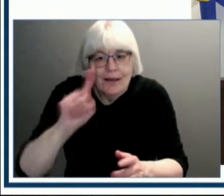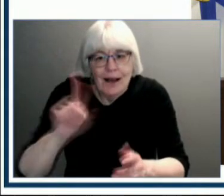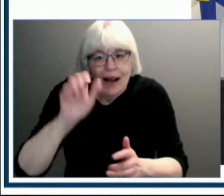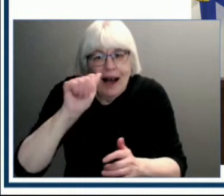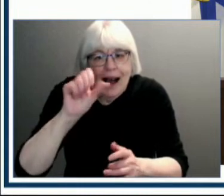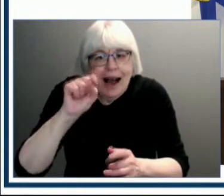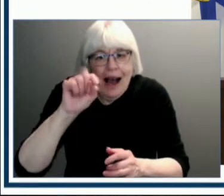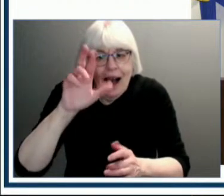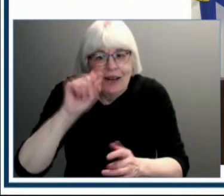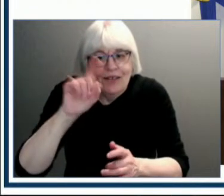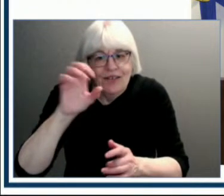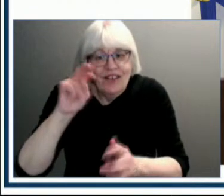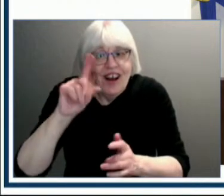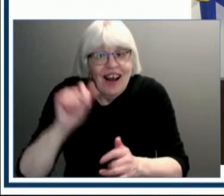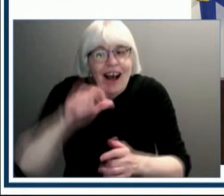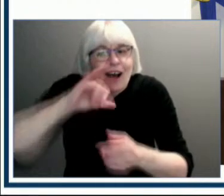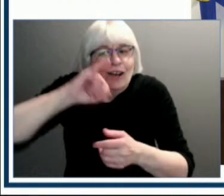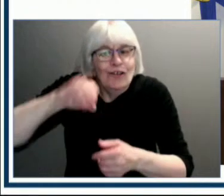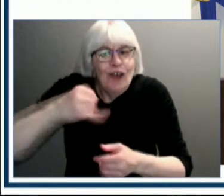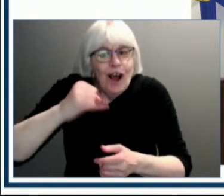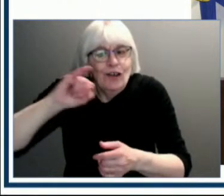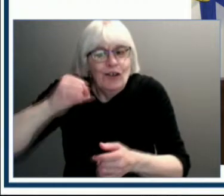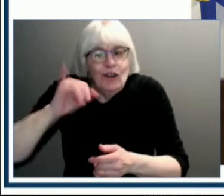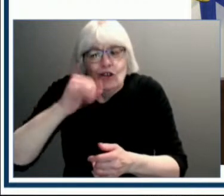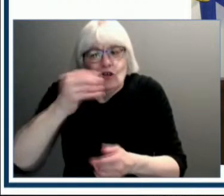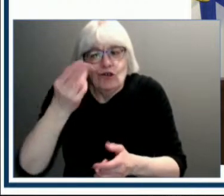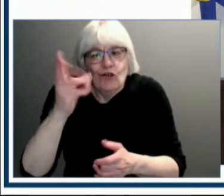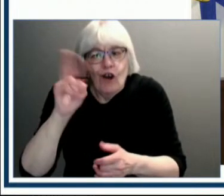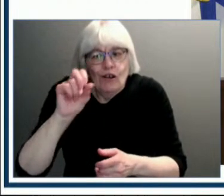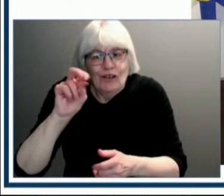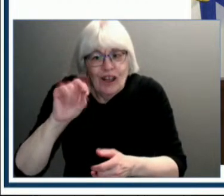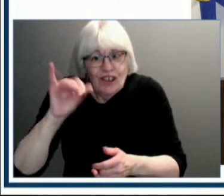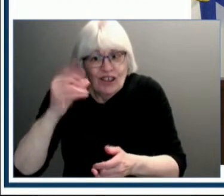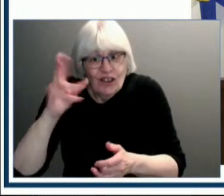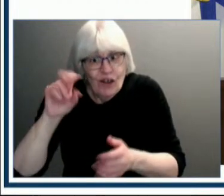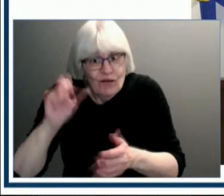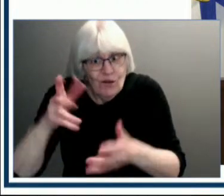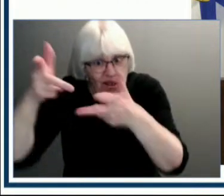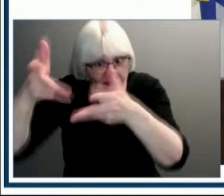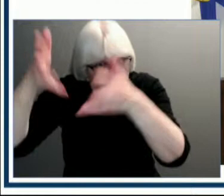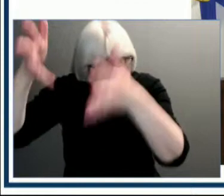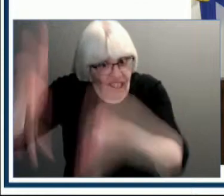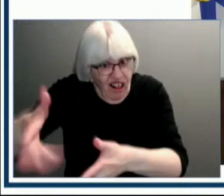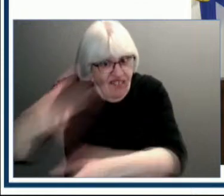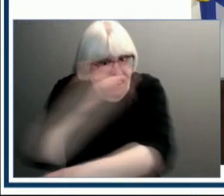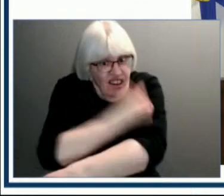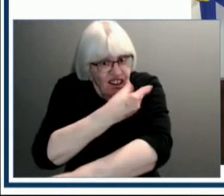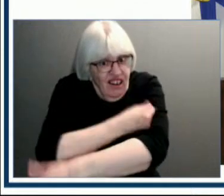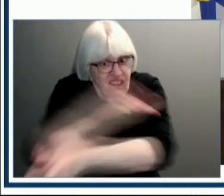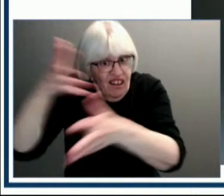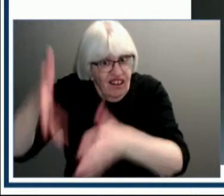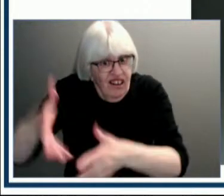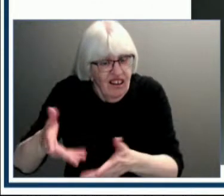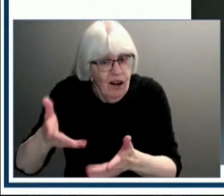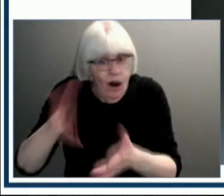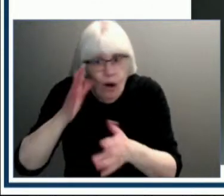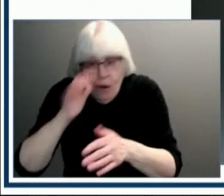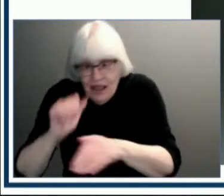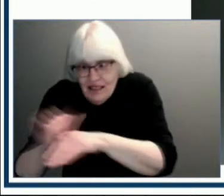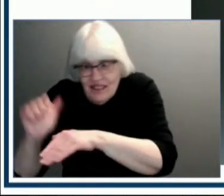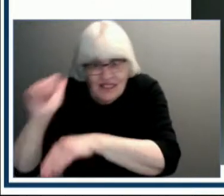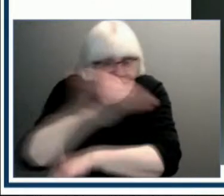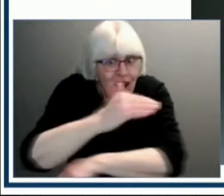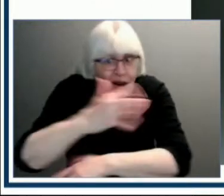province considering sending leftover doses to places that have need for vaccine supply? So we do not